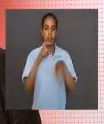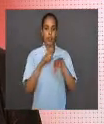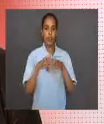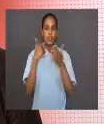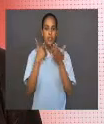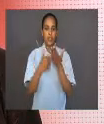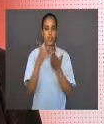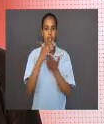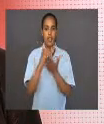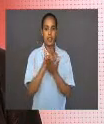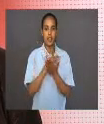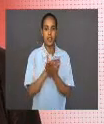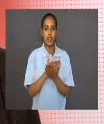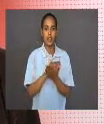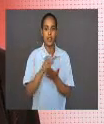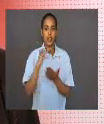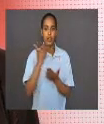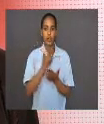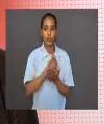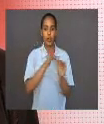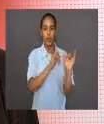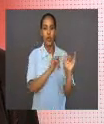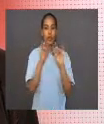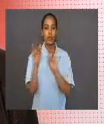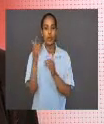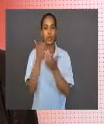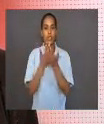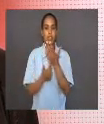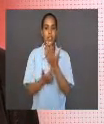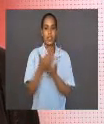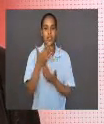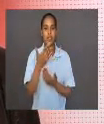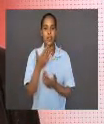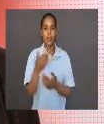During this lesson, we also discussed